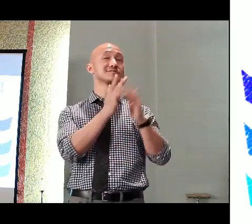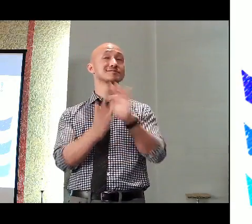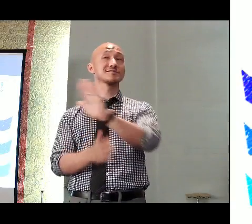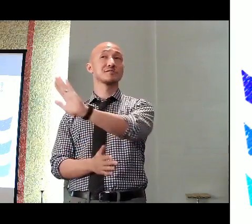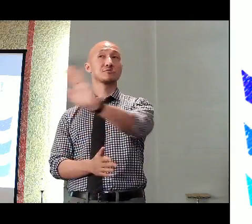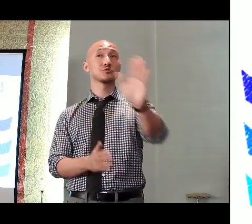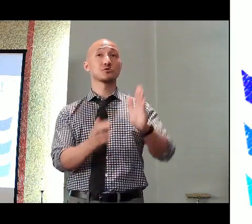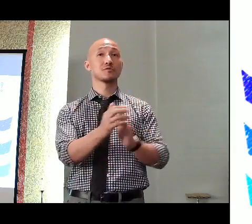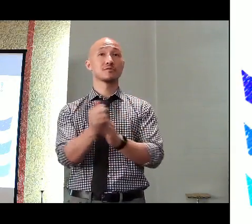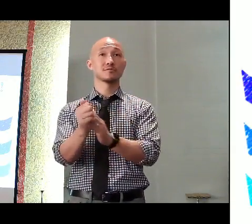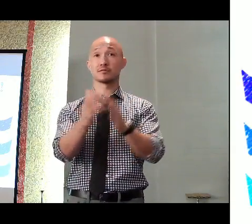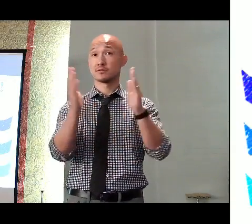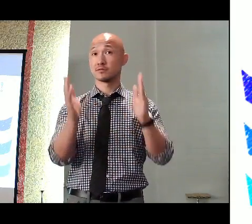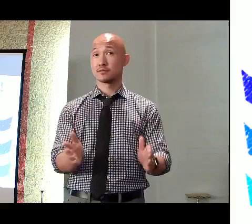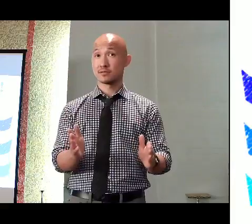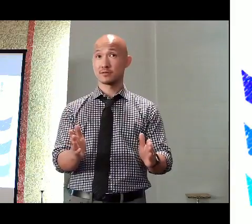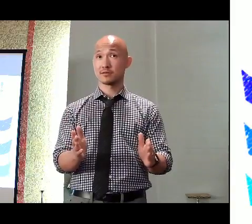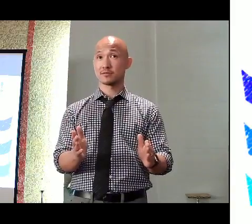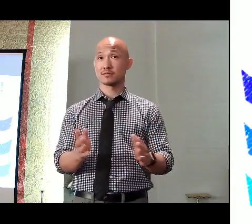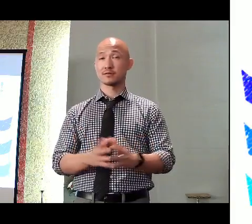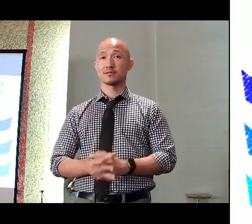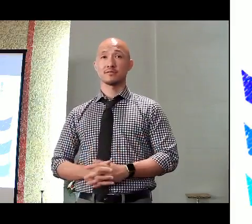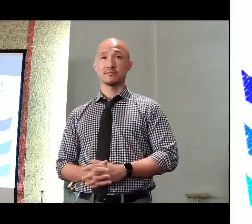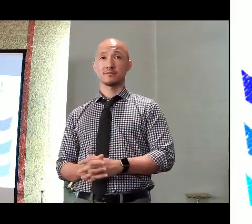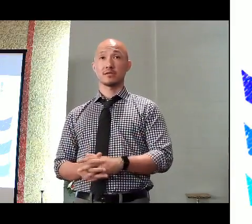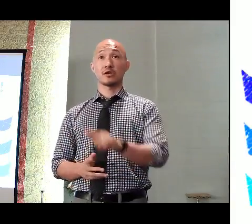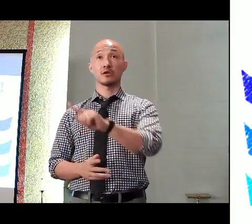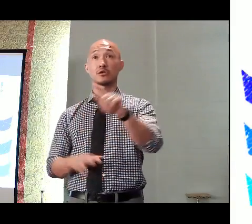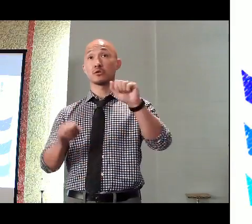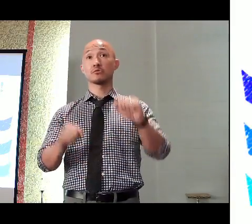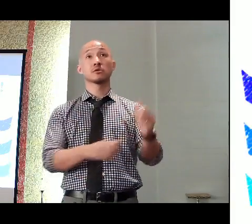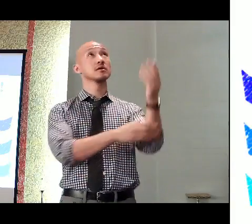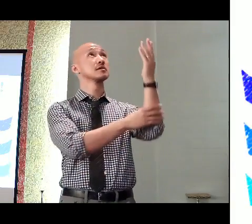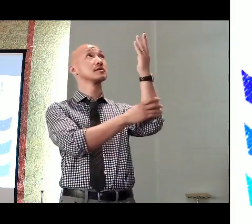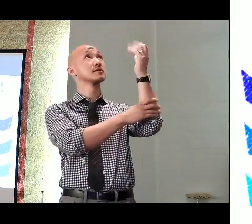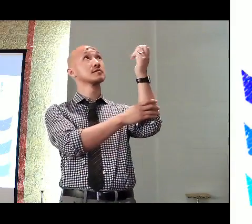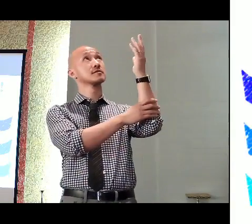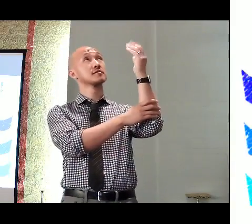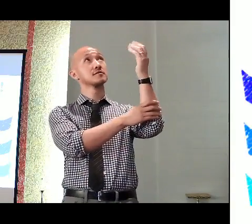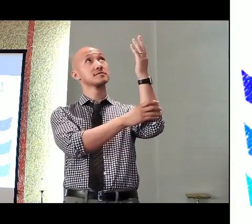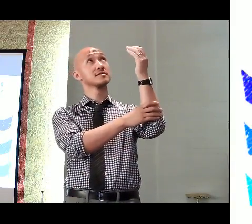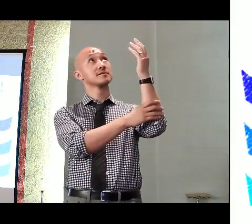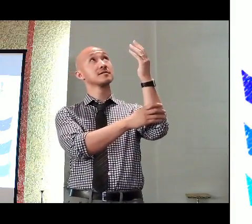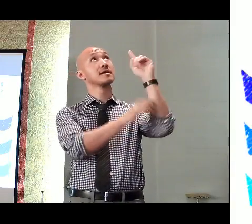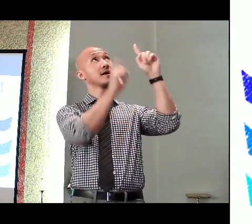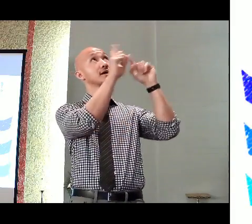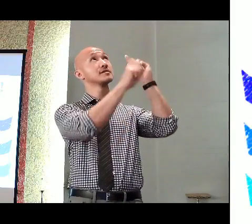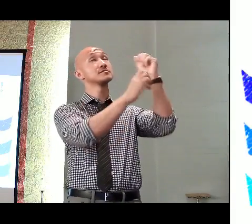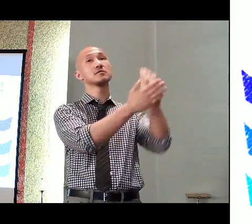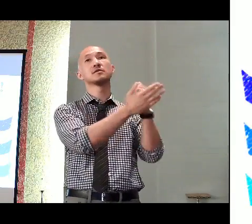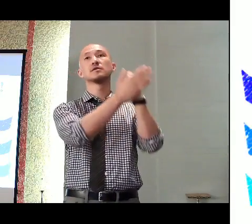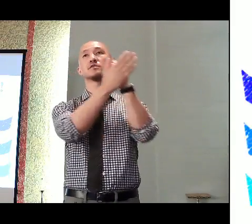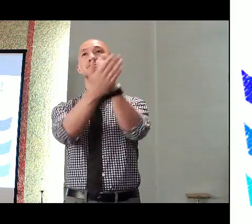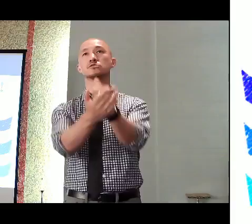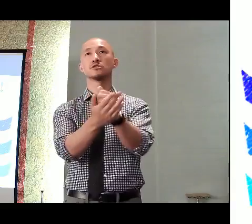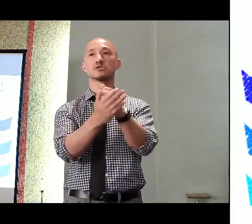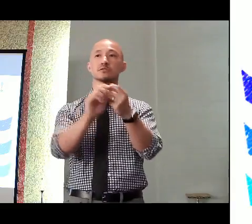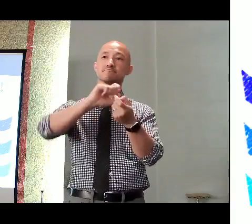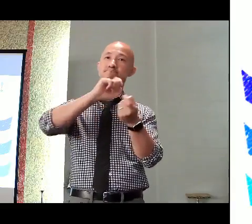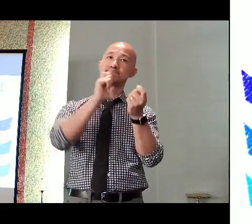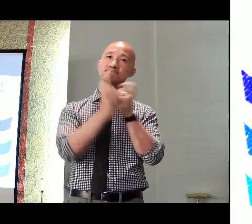can go to him in confidence. You can plead with him to help you understand how to carry